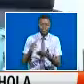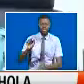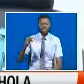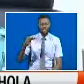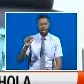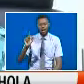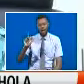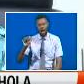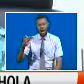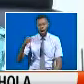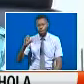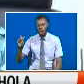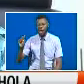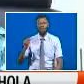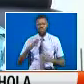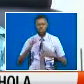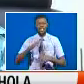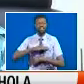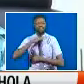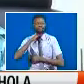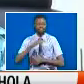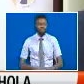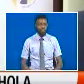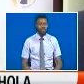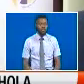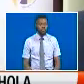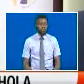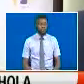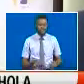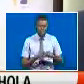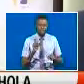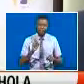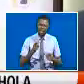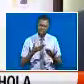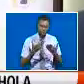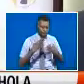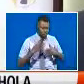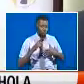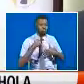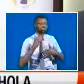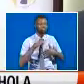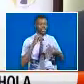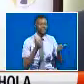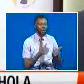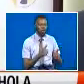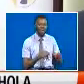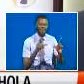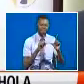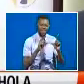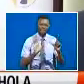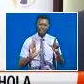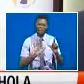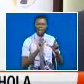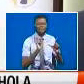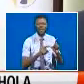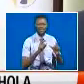massacre. Facilitate the survivors to regain their vital documents which were destroyed as a result of the indoctrination